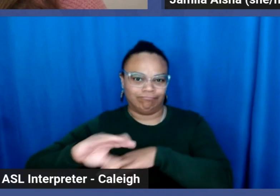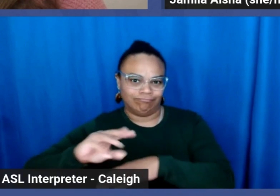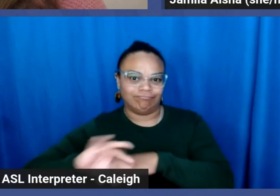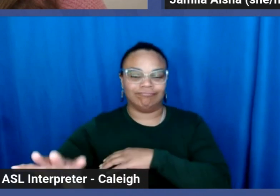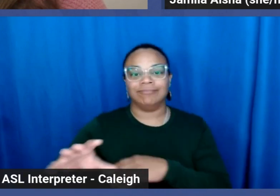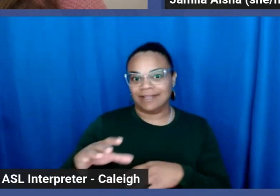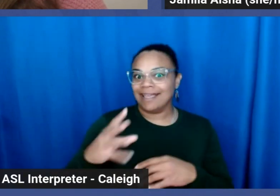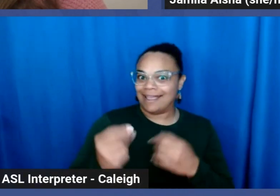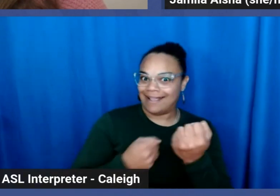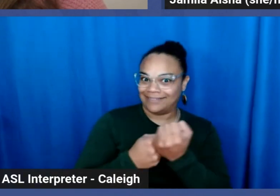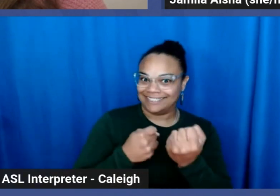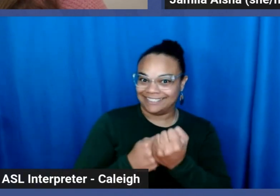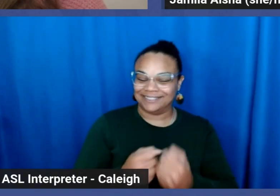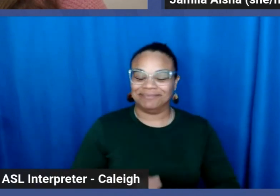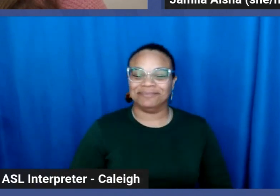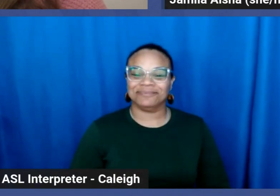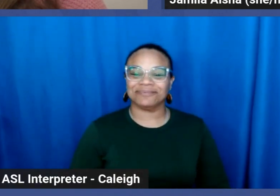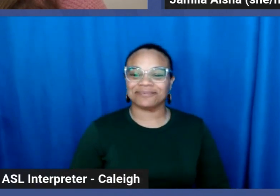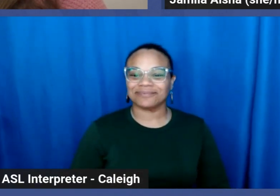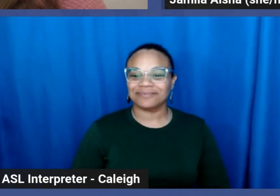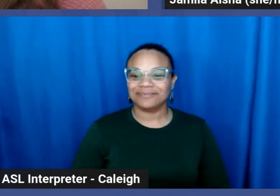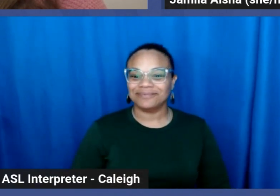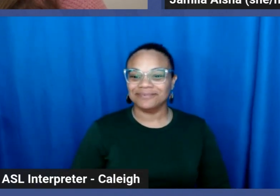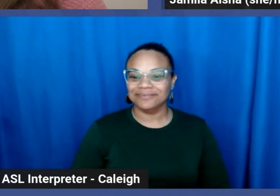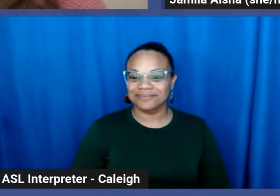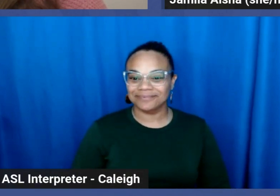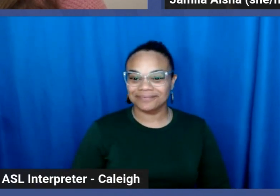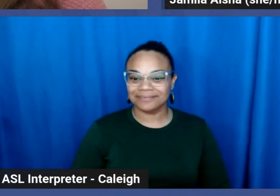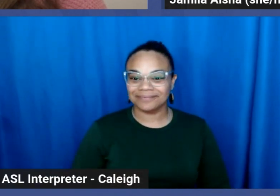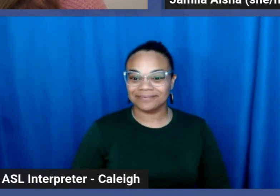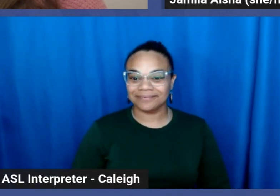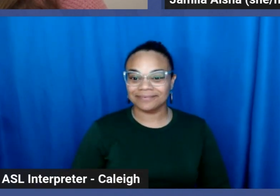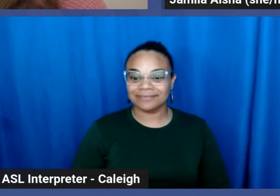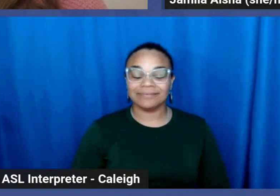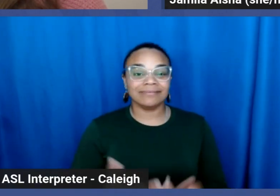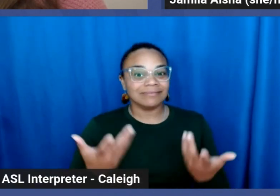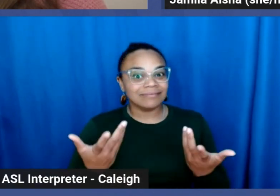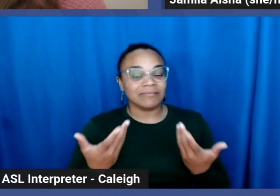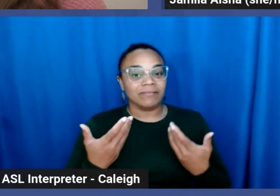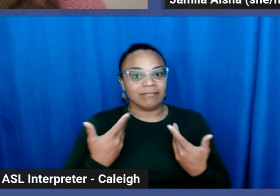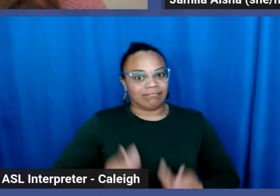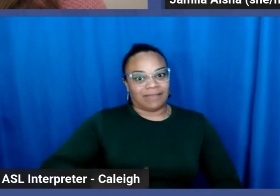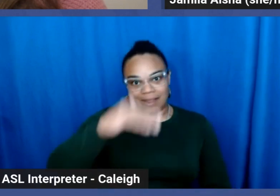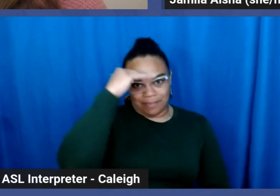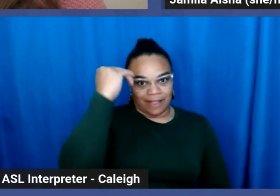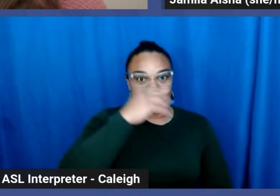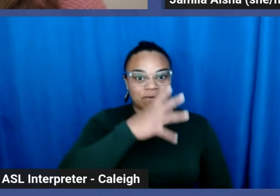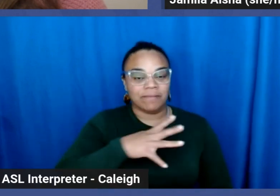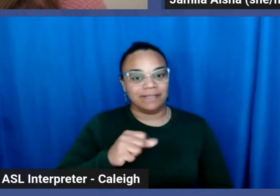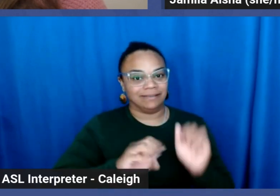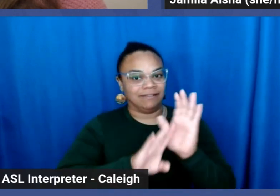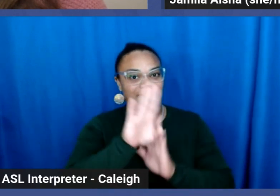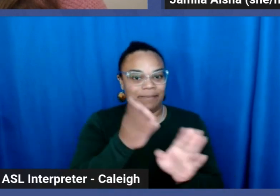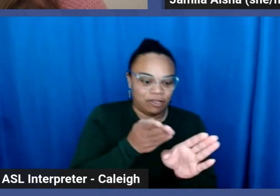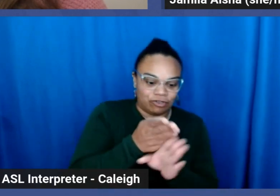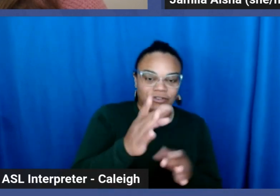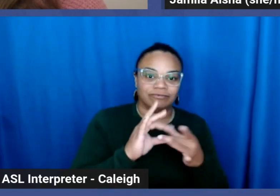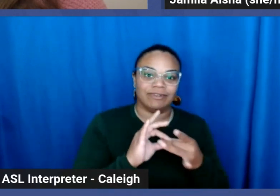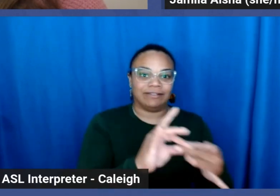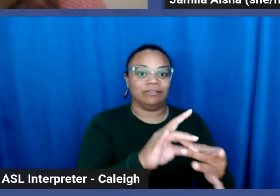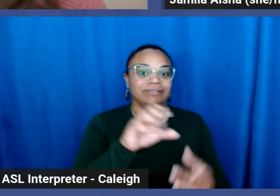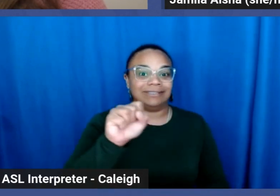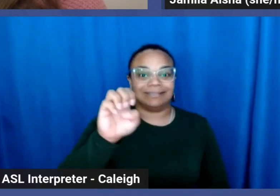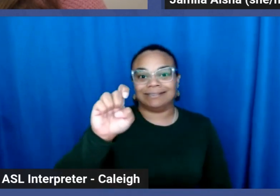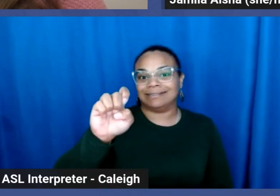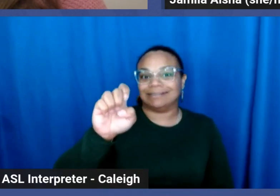and advocacy. And just as a Black woman who is crafting a career in sexology,